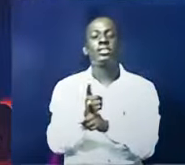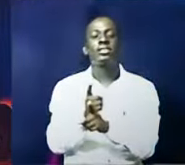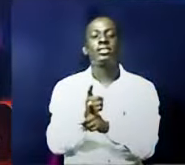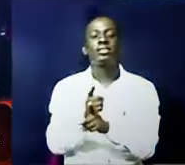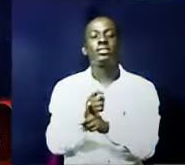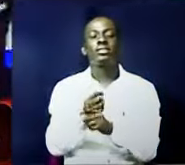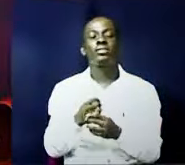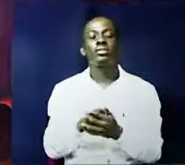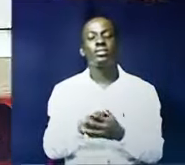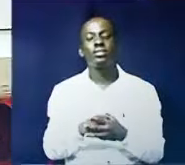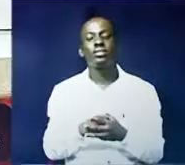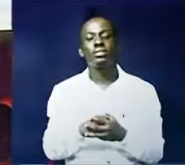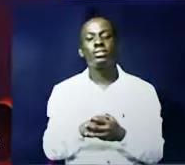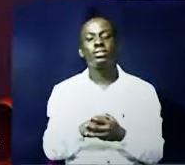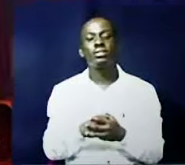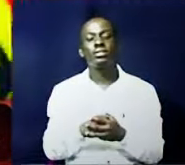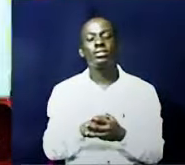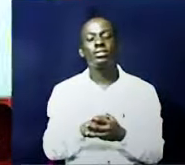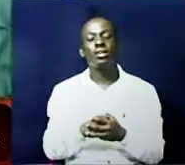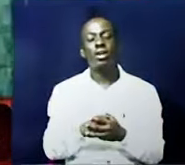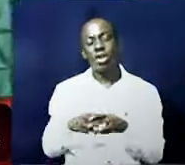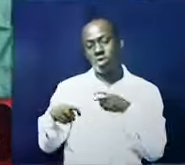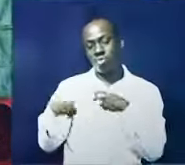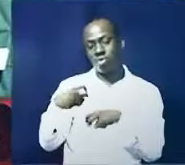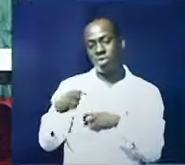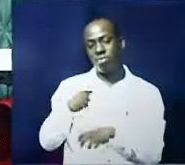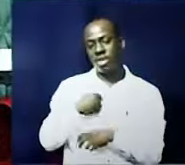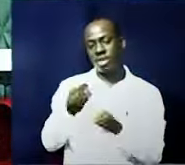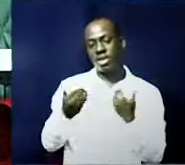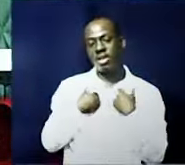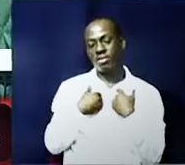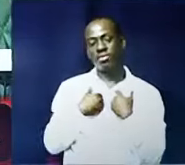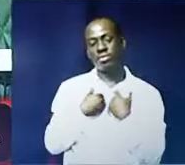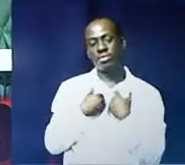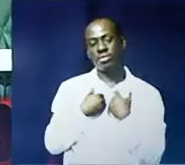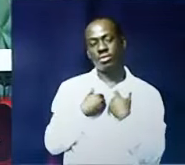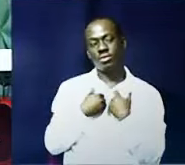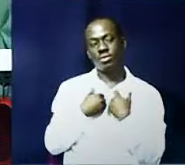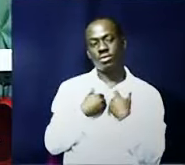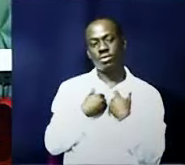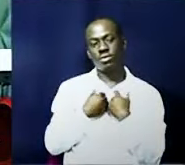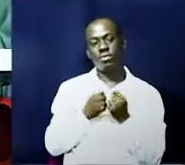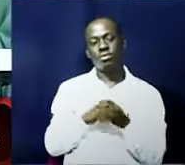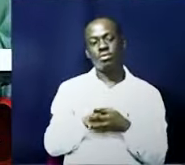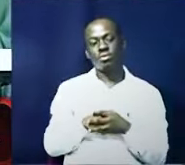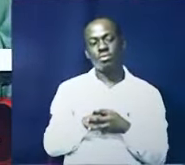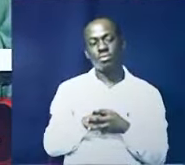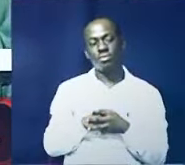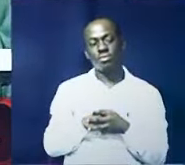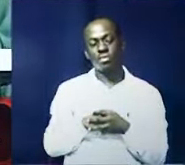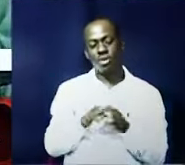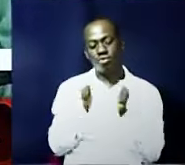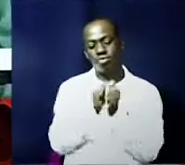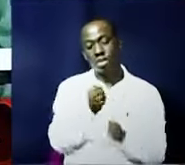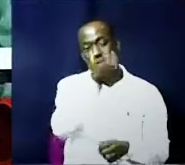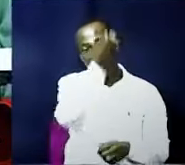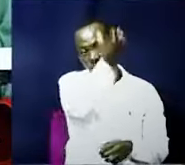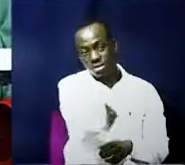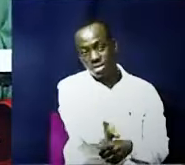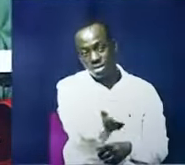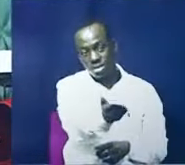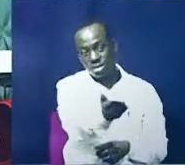nanso wanye boni. The only problem I have with this scripture, this version or this rendering,